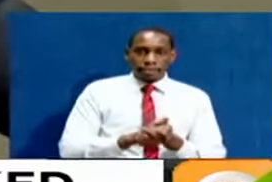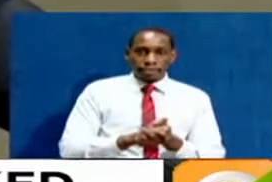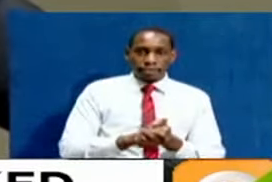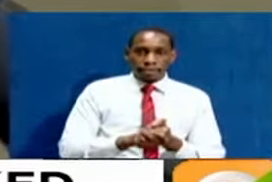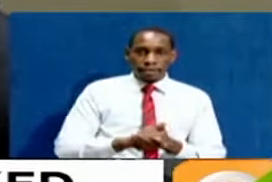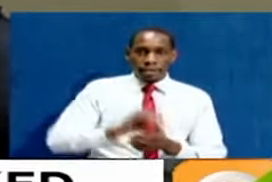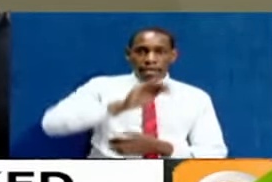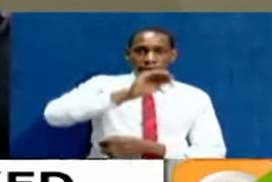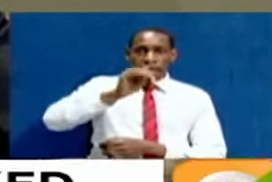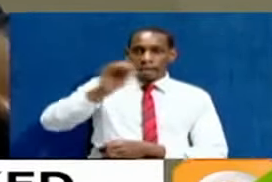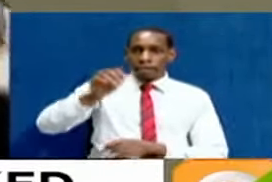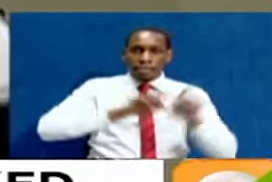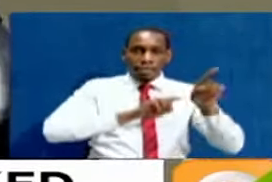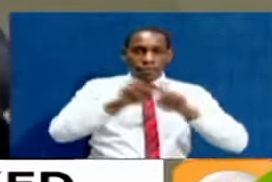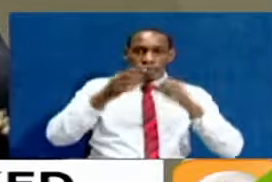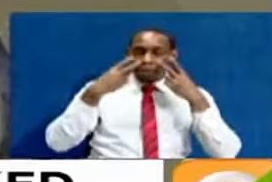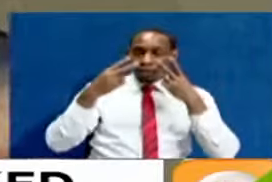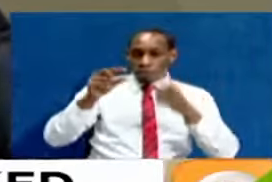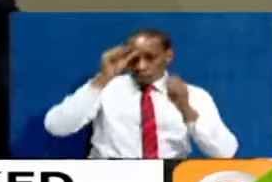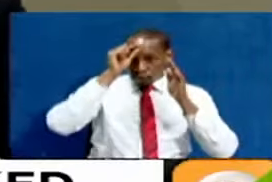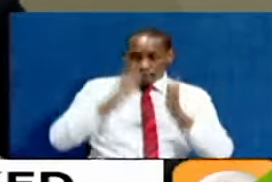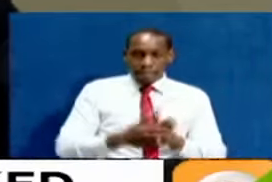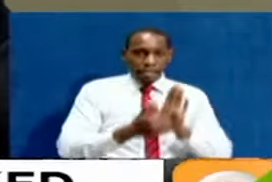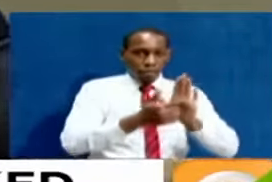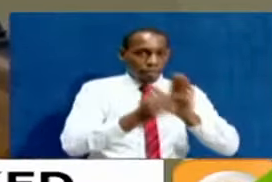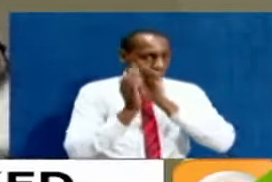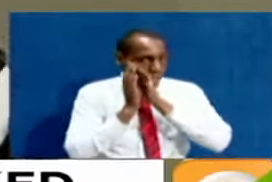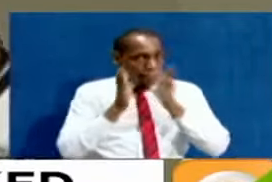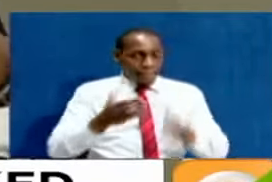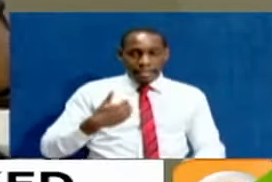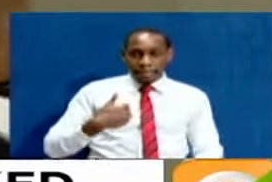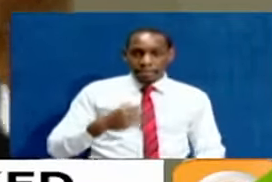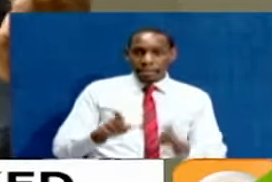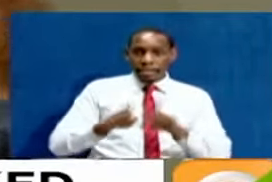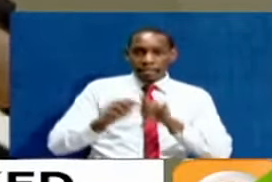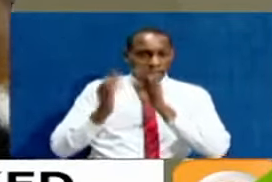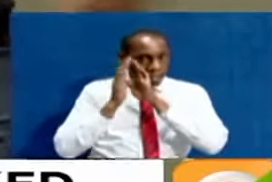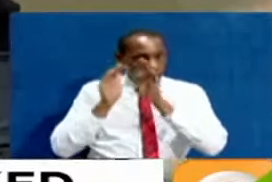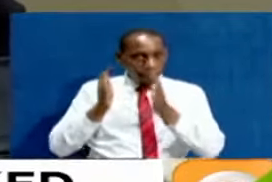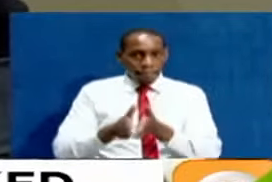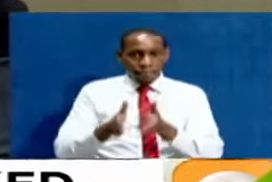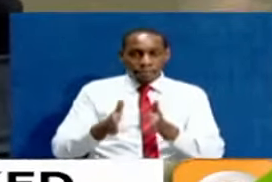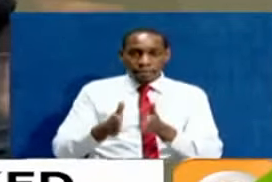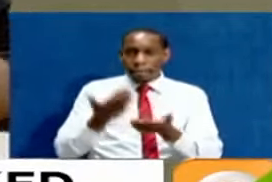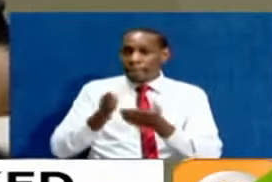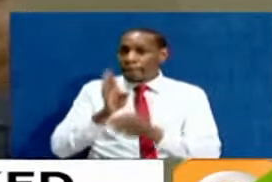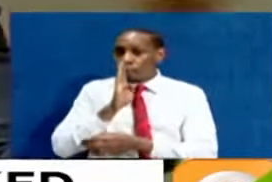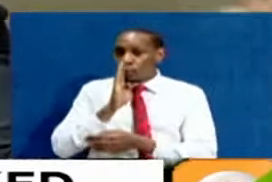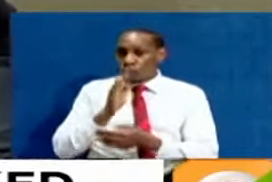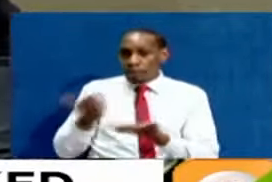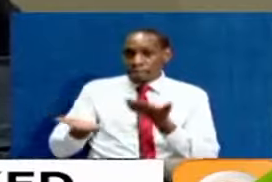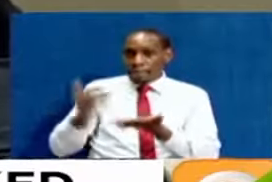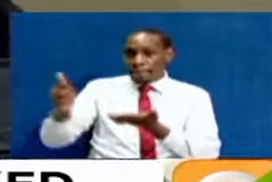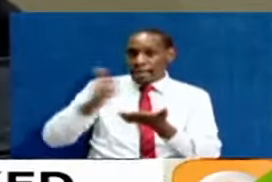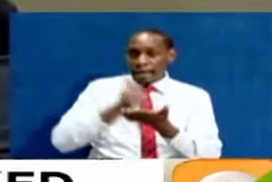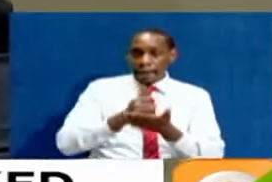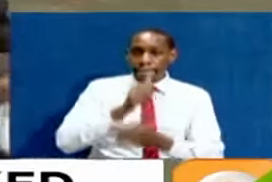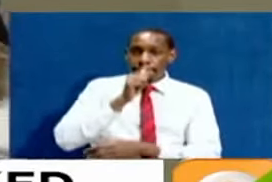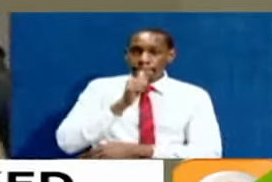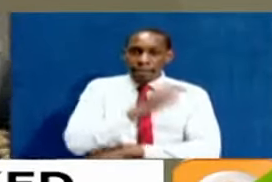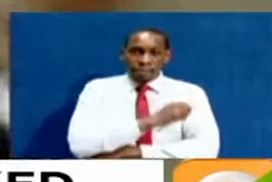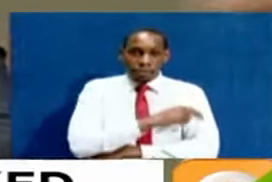went on county tours, and we saw some governors parading beds. Some of those beds, we later learned, were borrowed, were hired from some